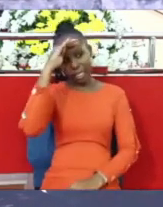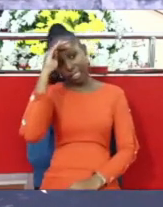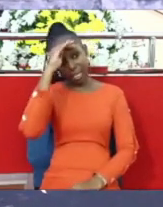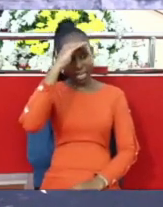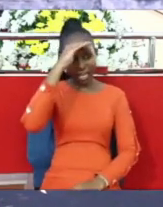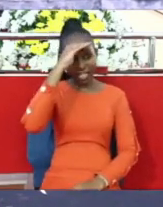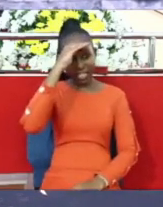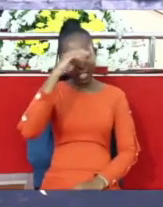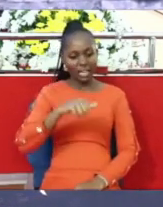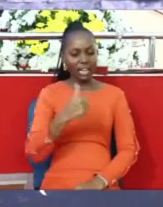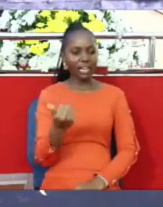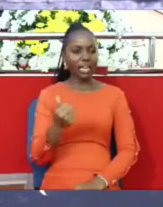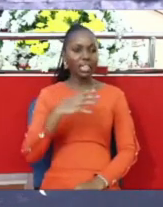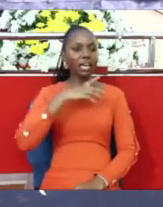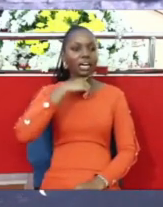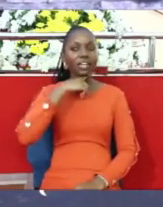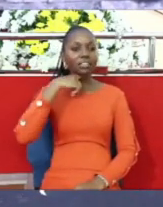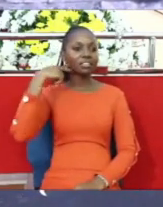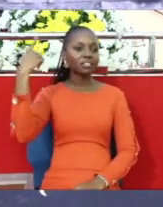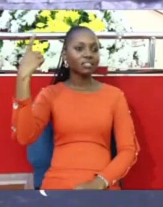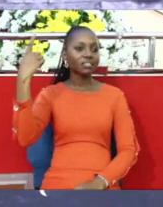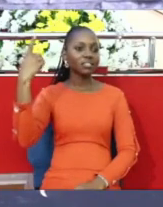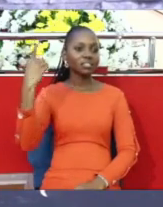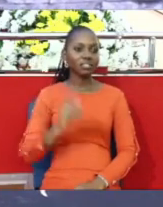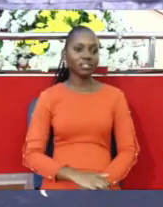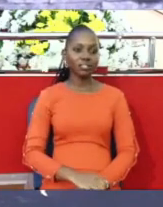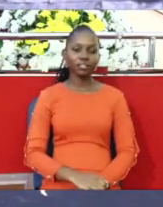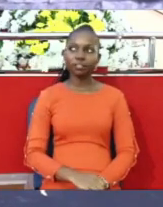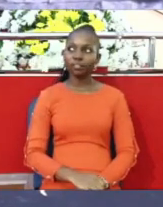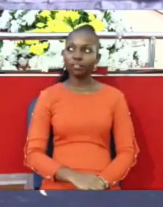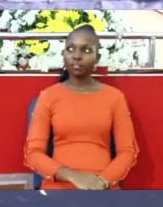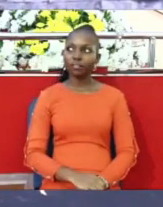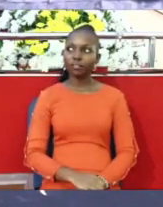murage murage ama aliye uliwa